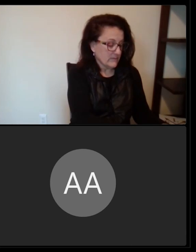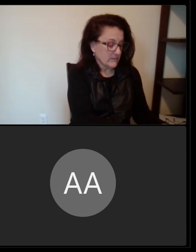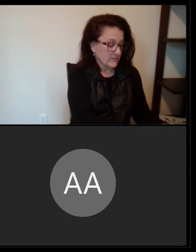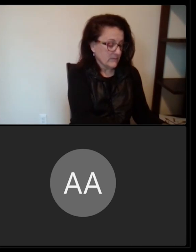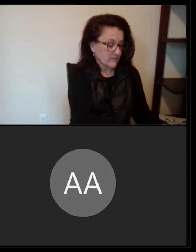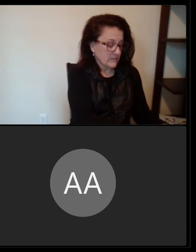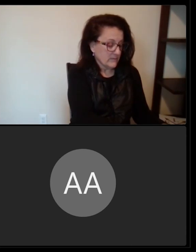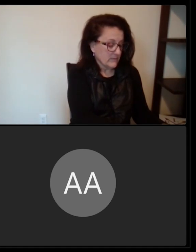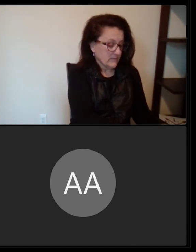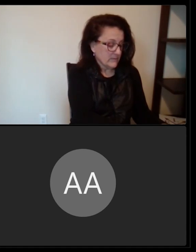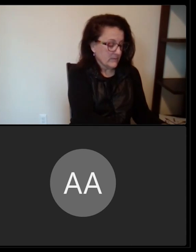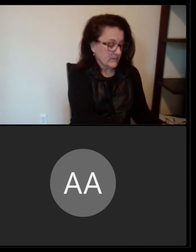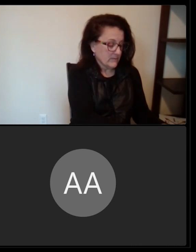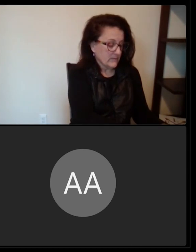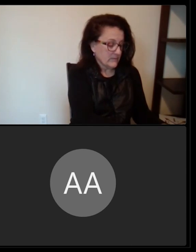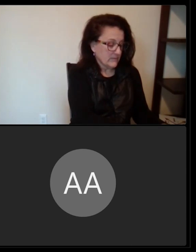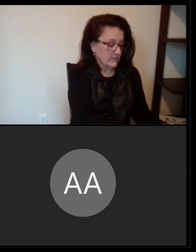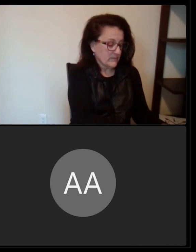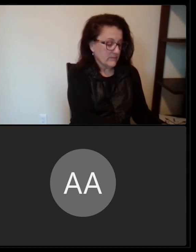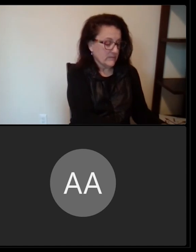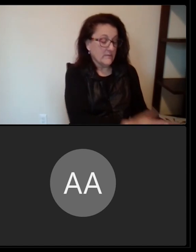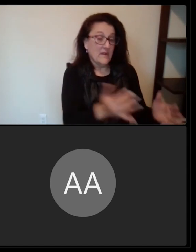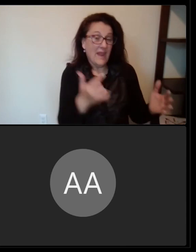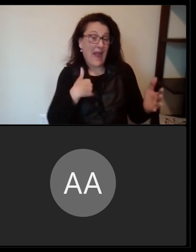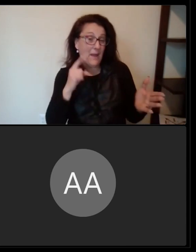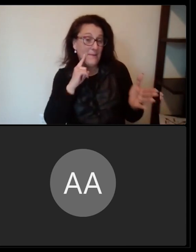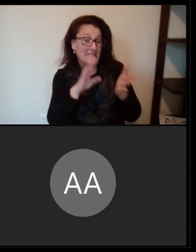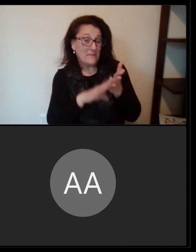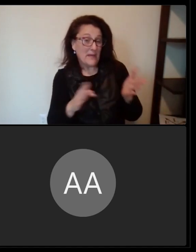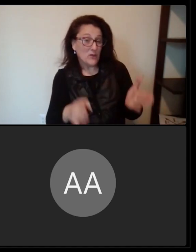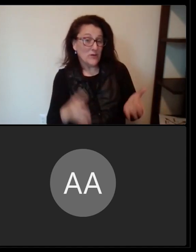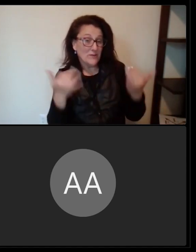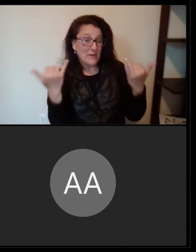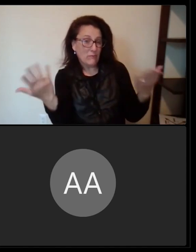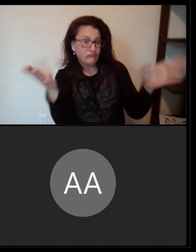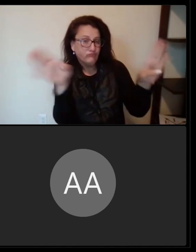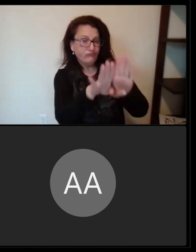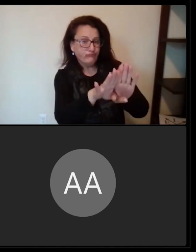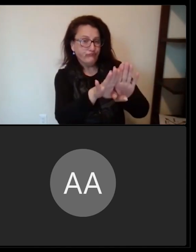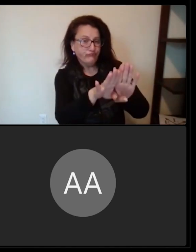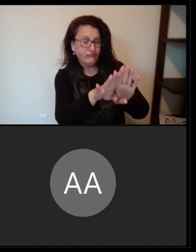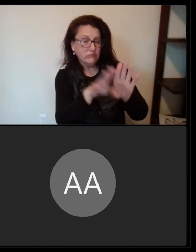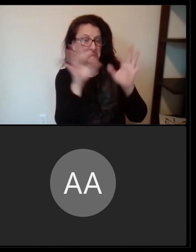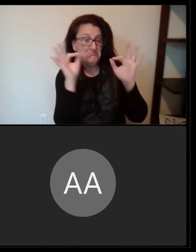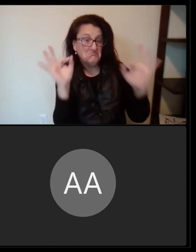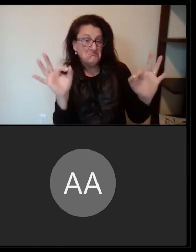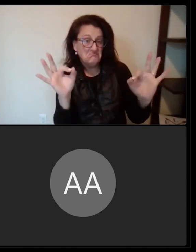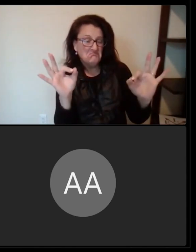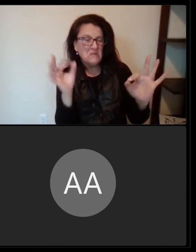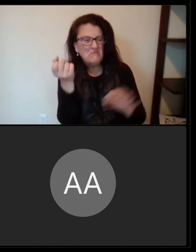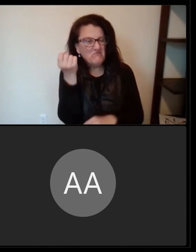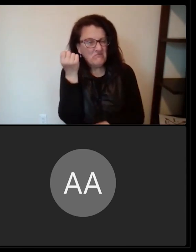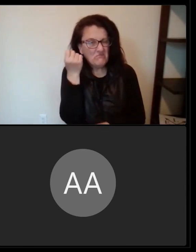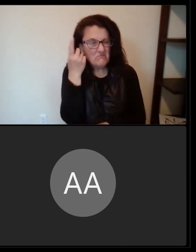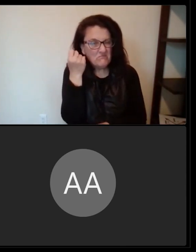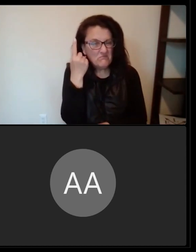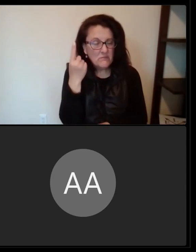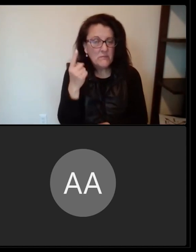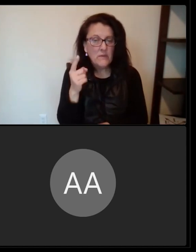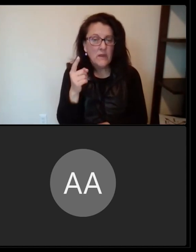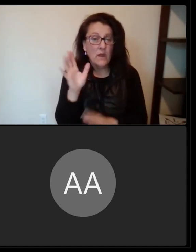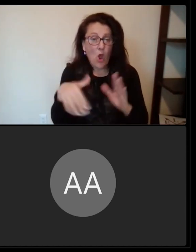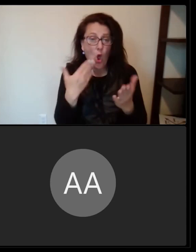And then as an inspector, I'm sealing this back up, all set and good to go. I will note that, like